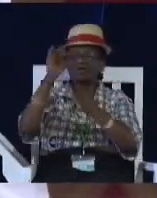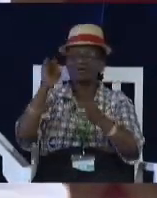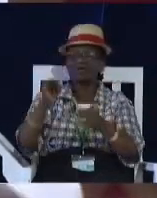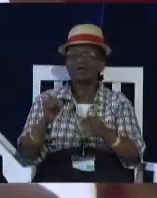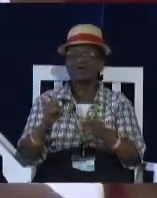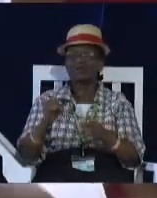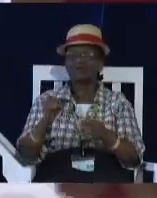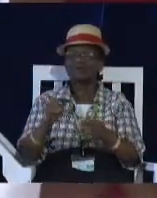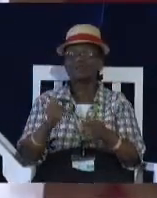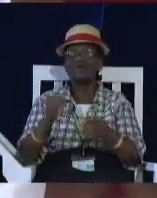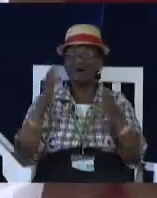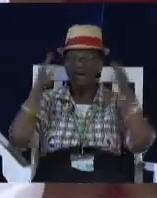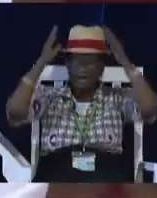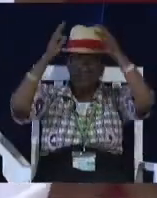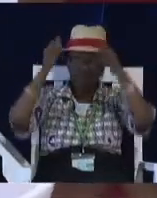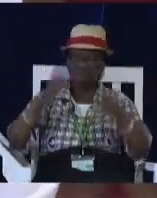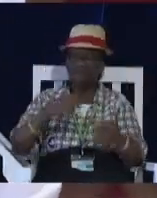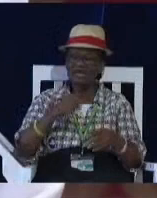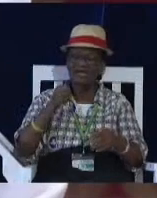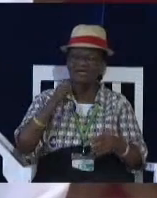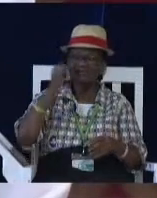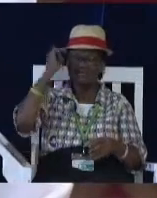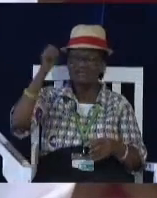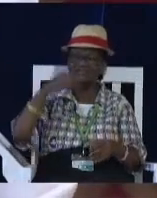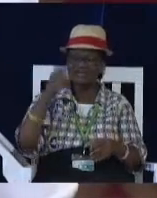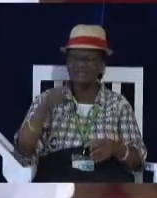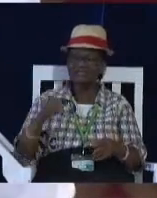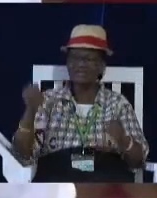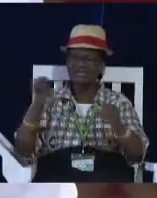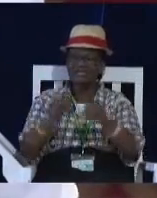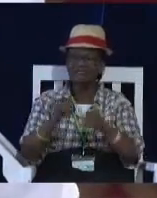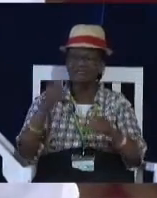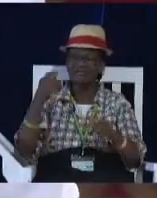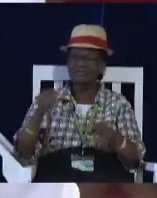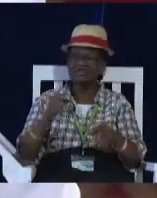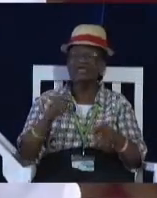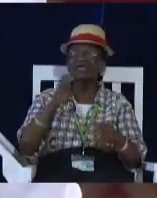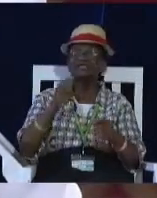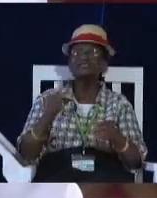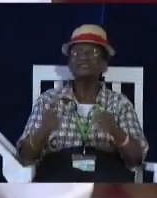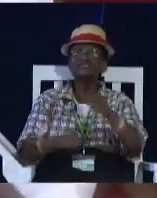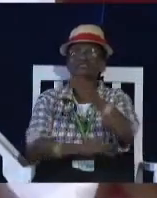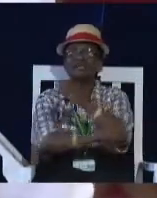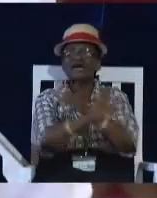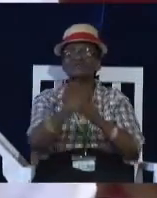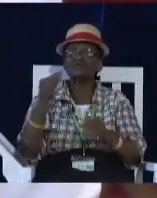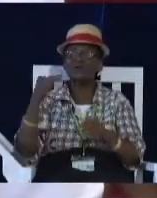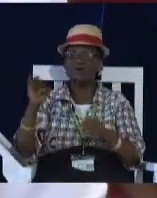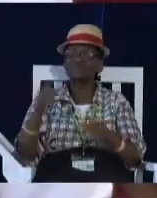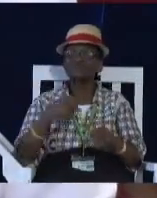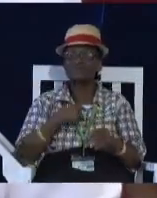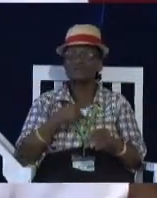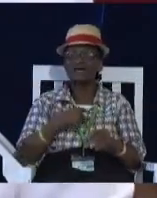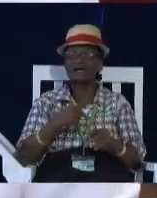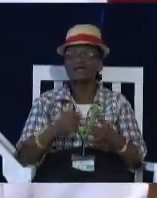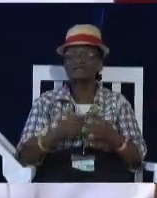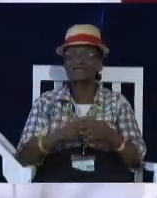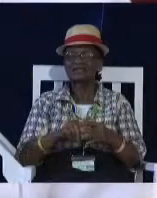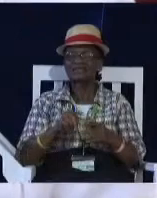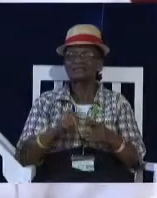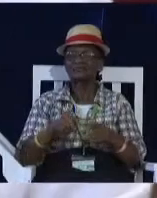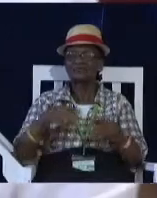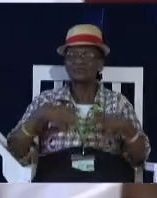said, even the shadow of Peter began to heal.